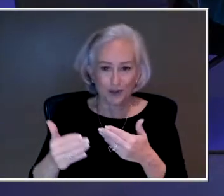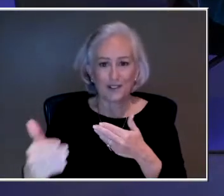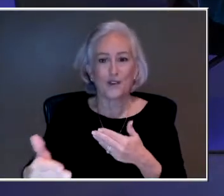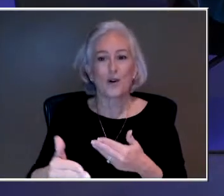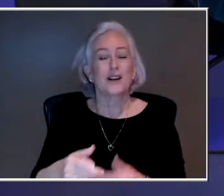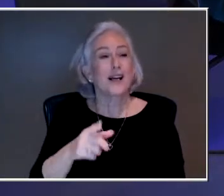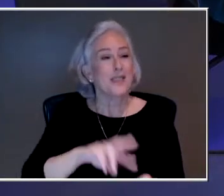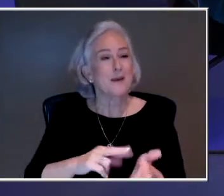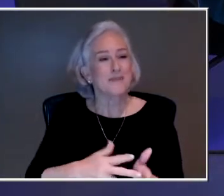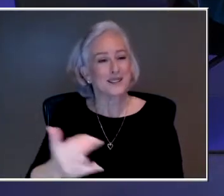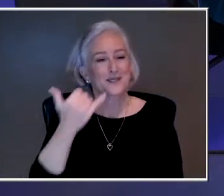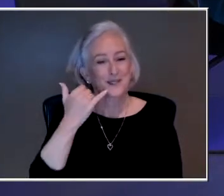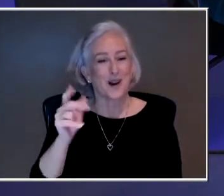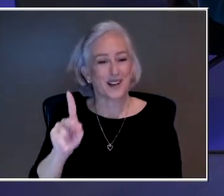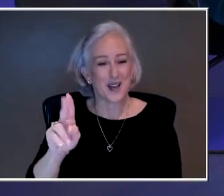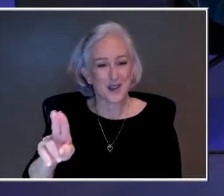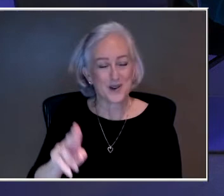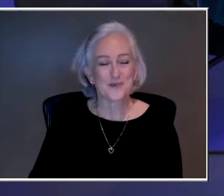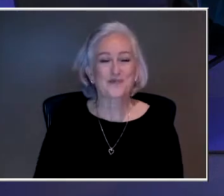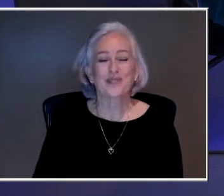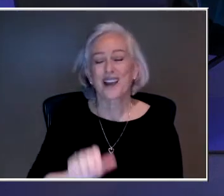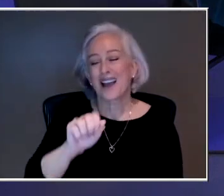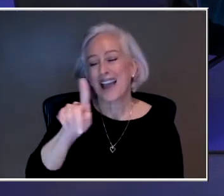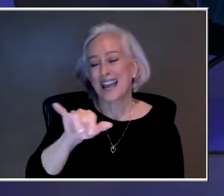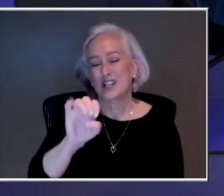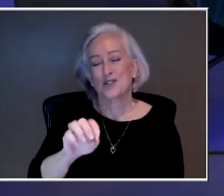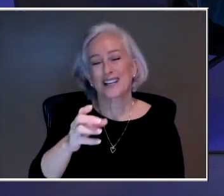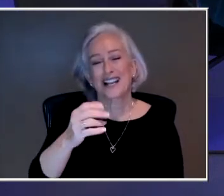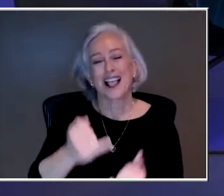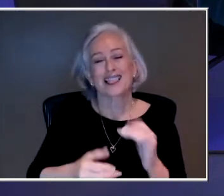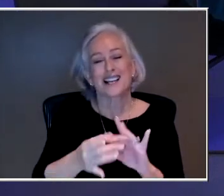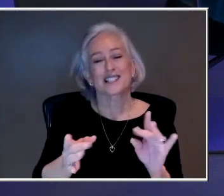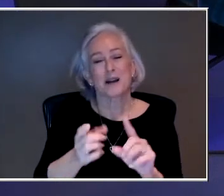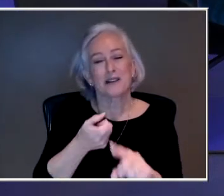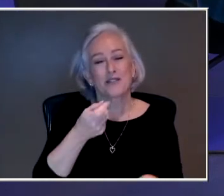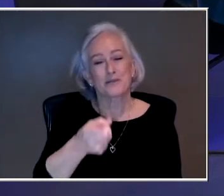gotcha. Yes. Adrienne, let's end with you. What's the big takeaway from your story?